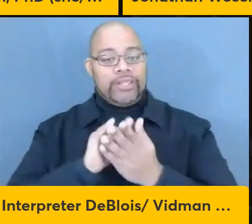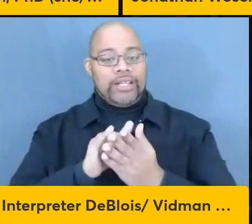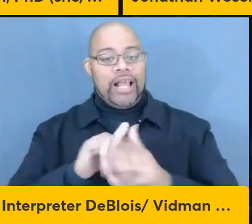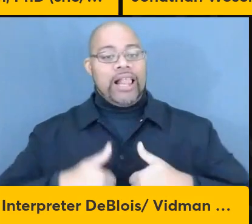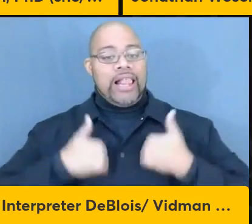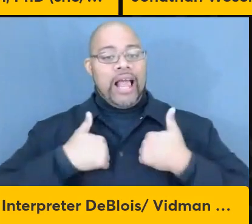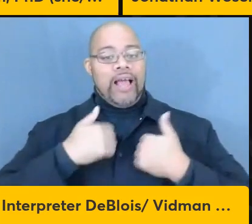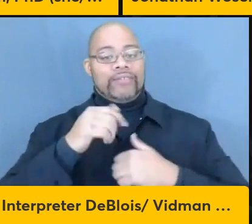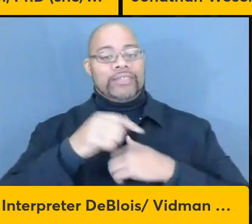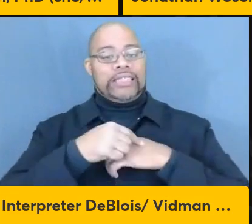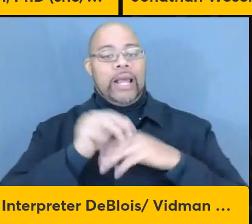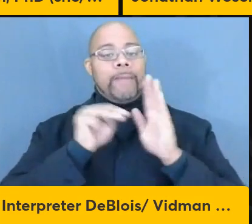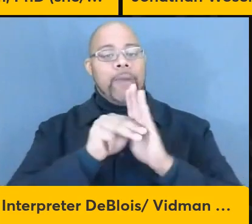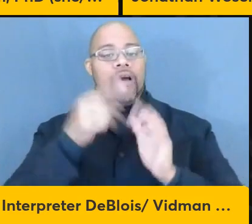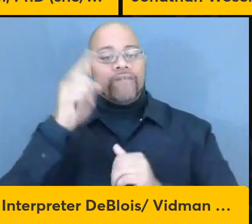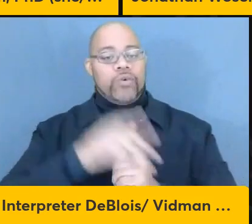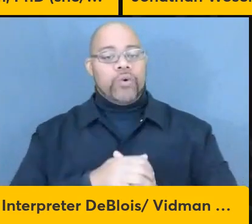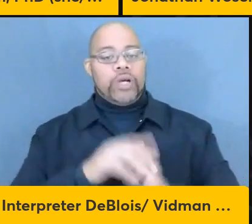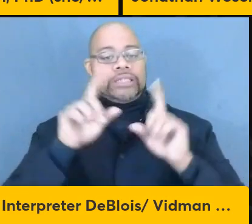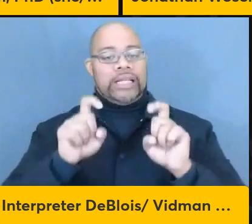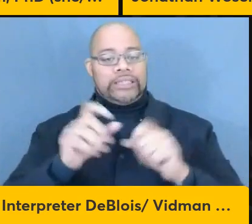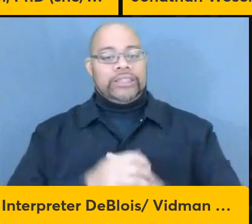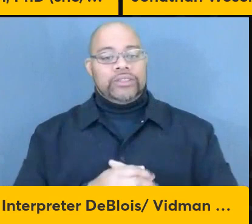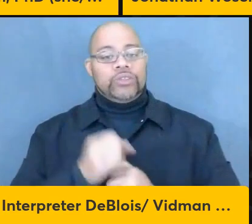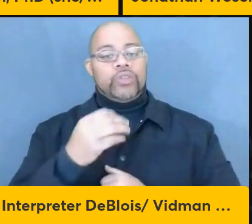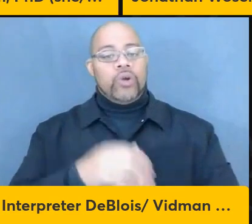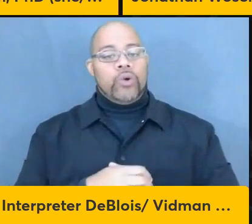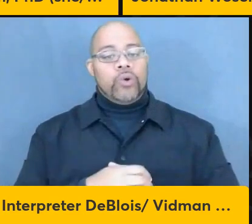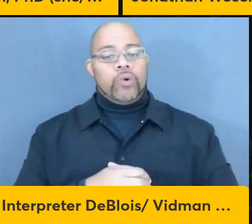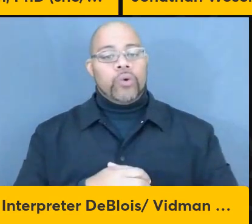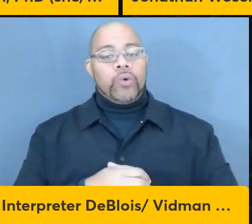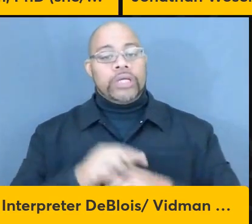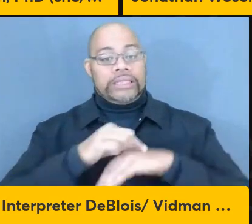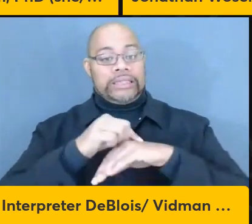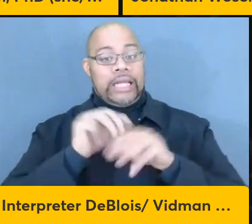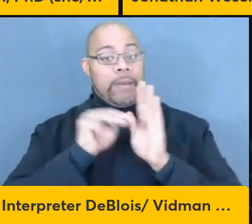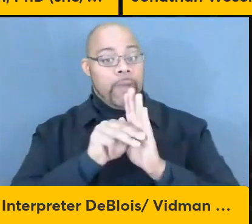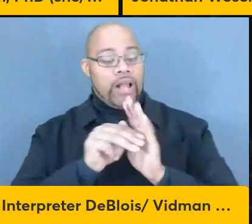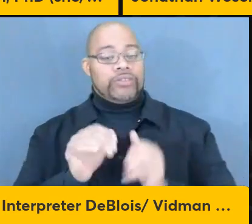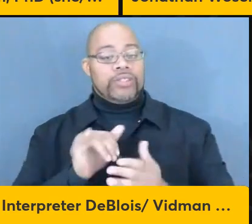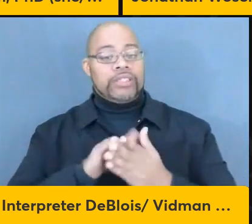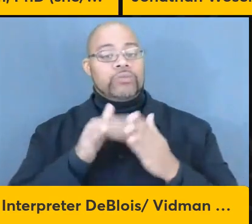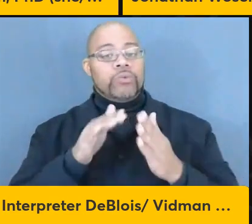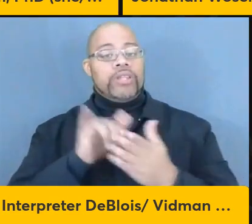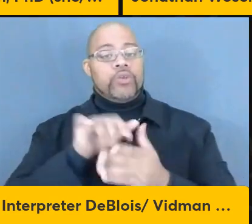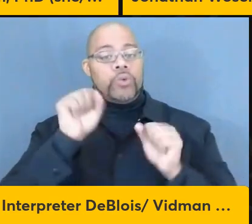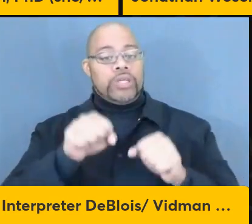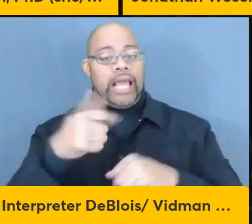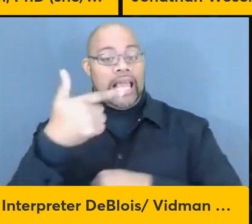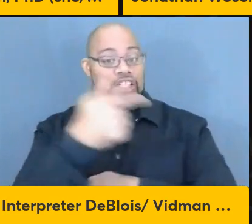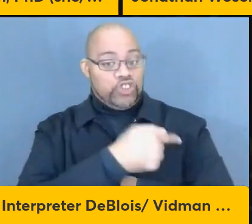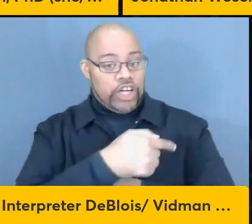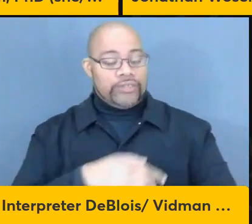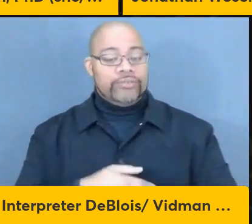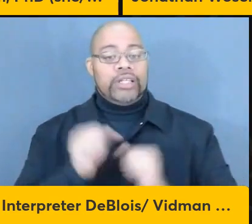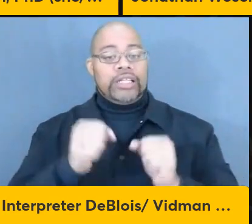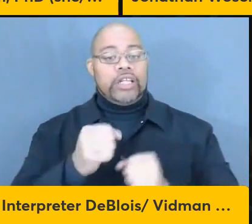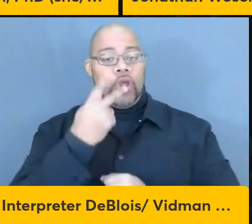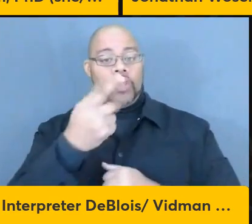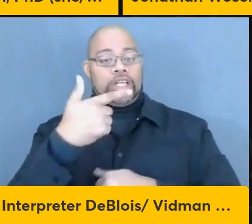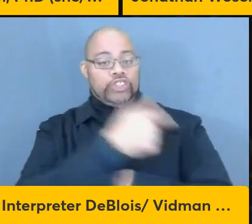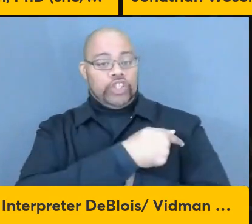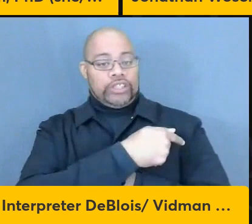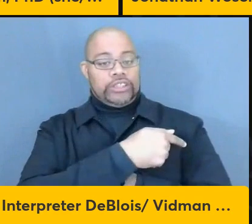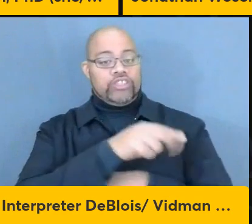live skin models for testing. So the skin models are such a way that you can inject them. So you can look at injection